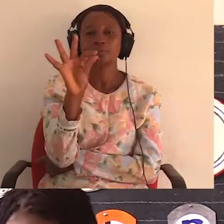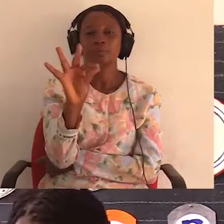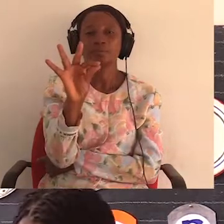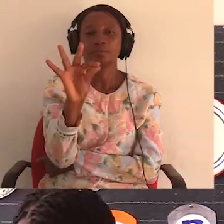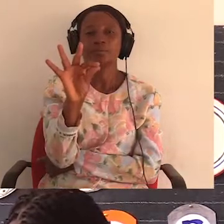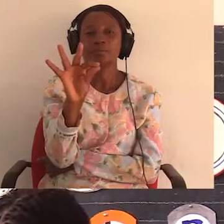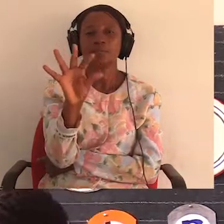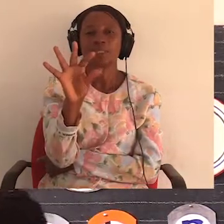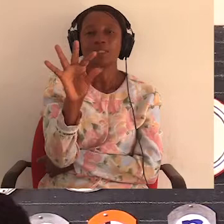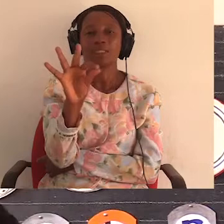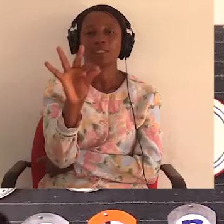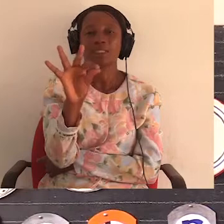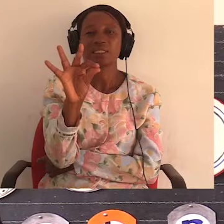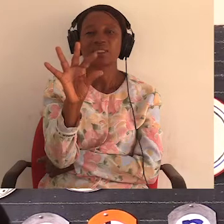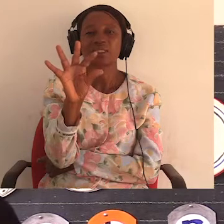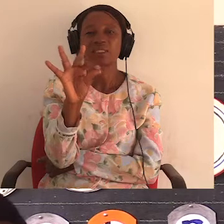T. T.